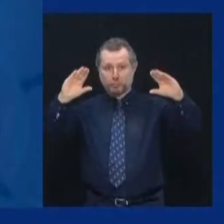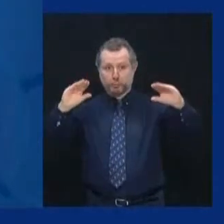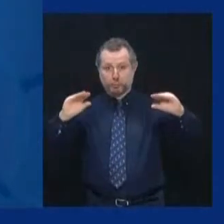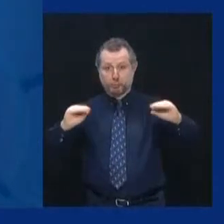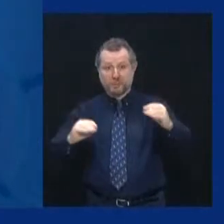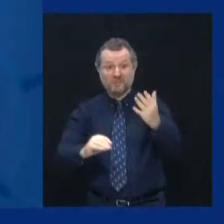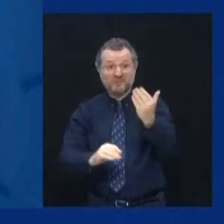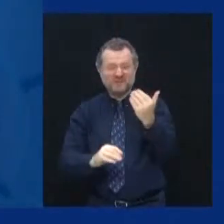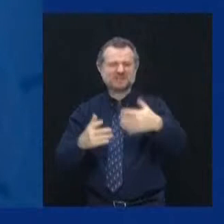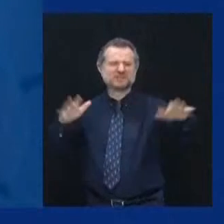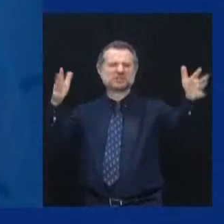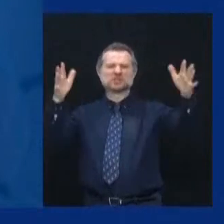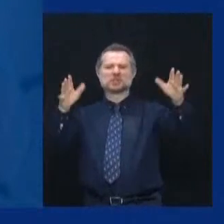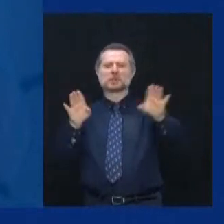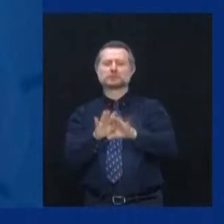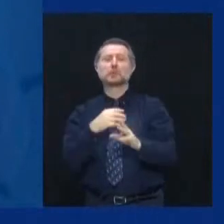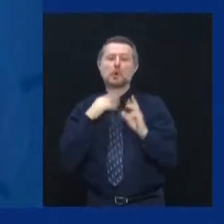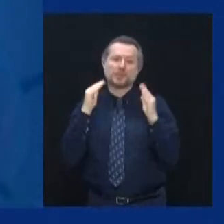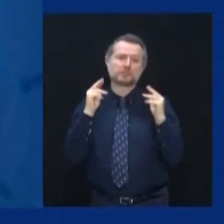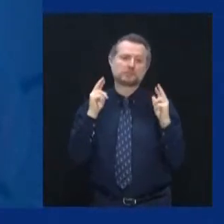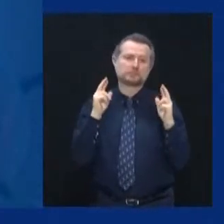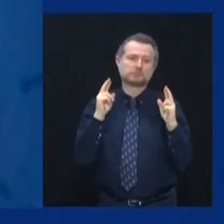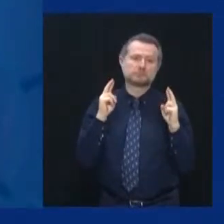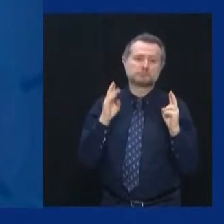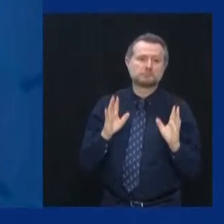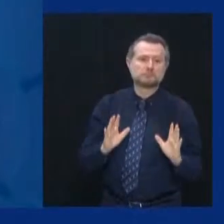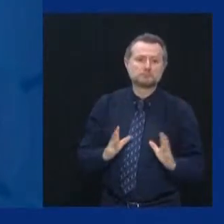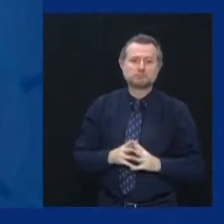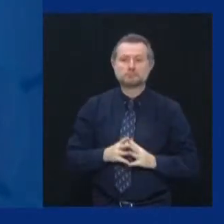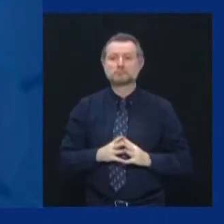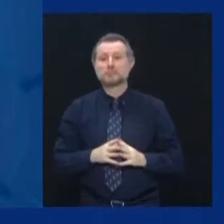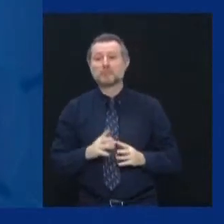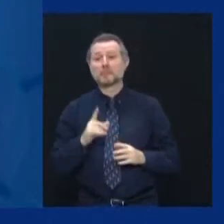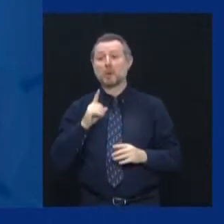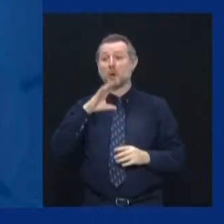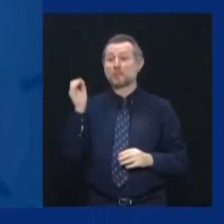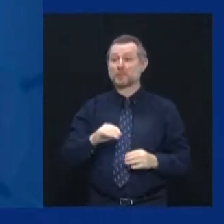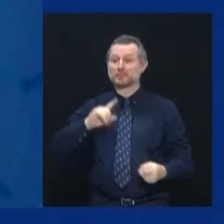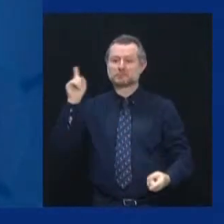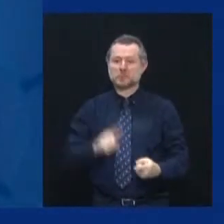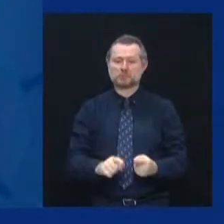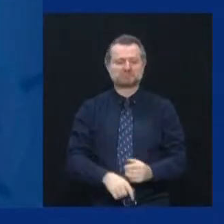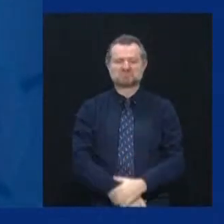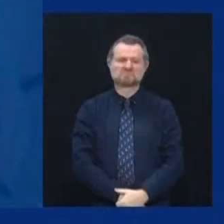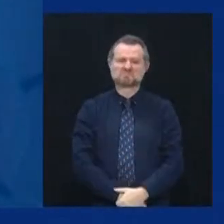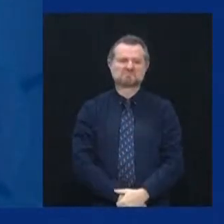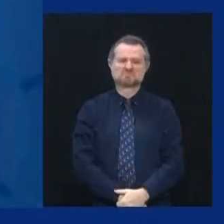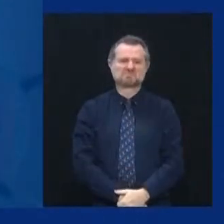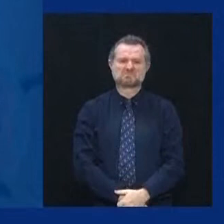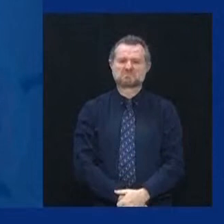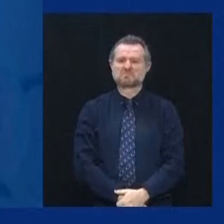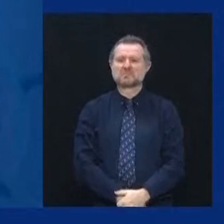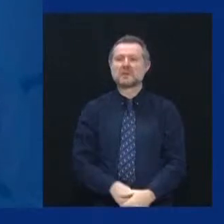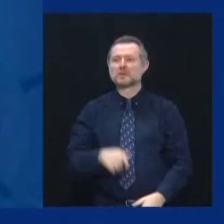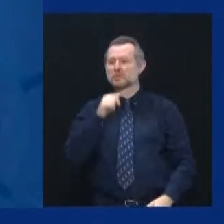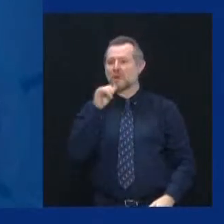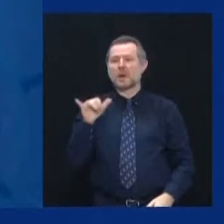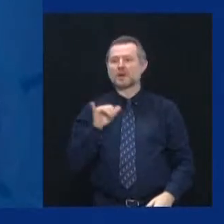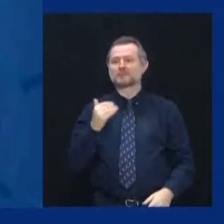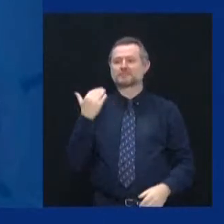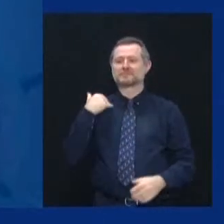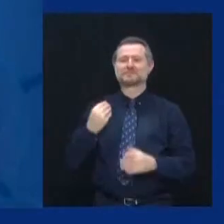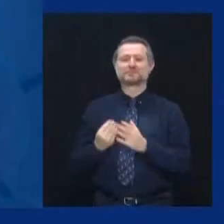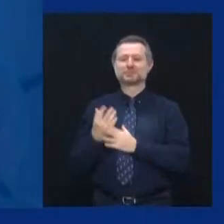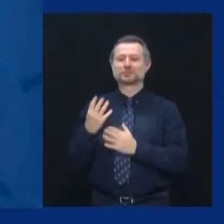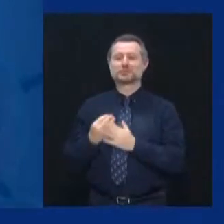spread somewhat. It won't slow the spread entirely. This is not like the spring, because this spread is more